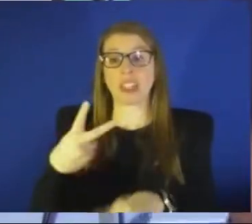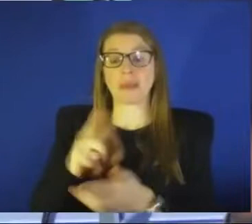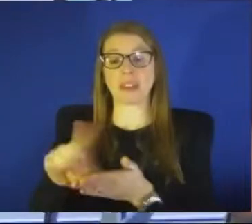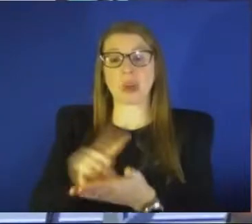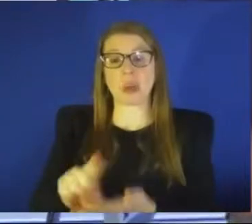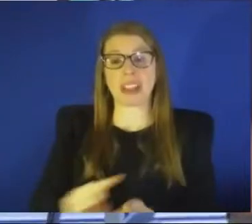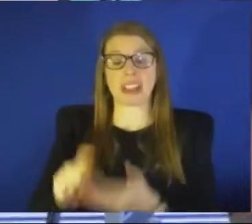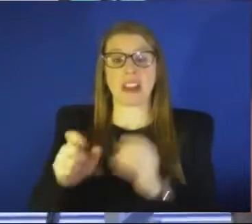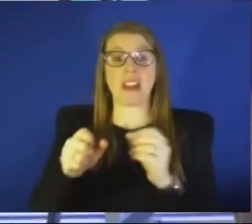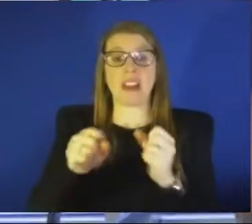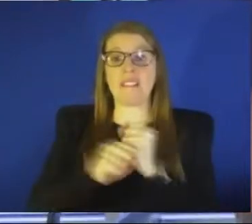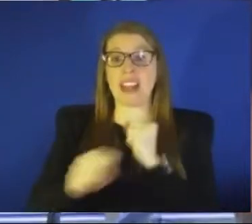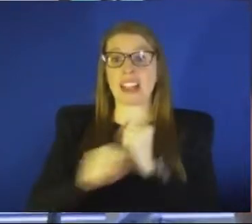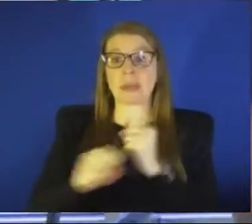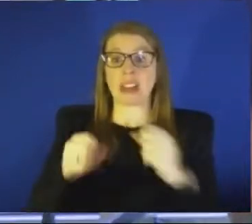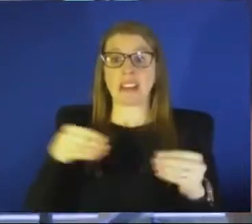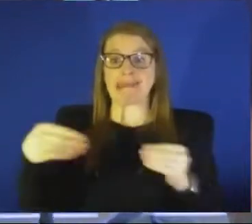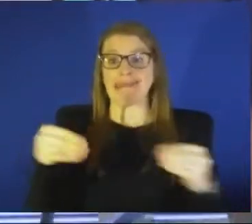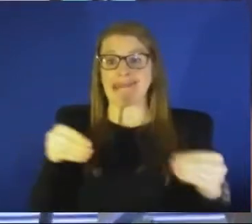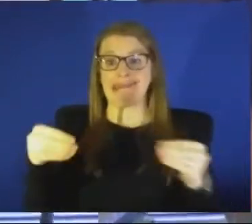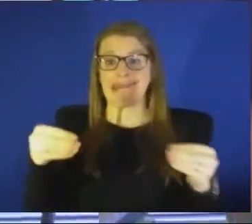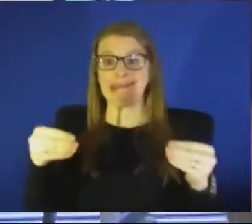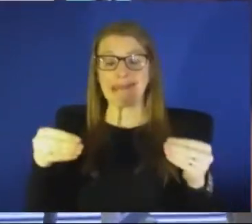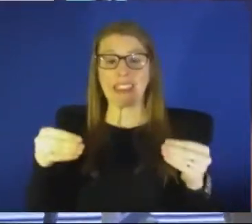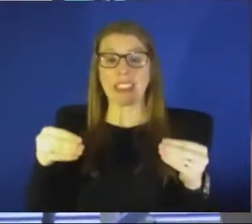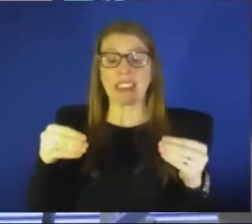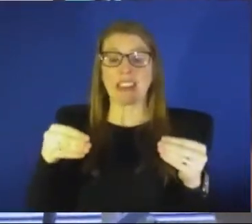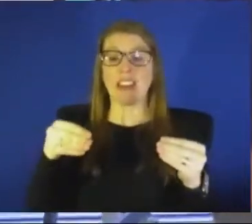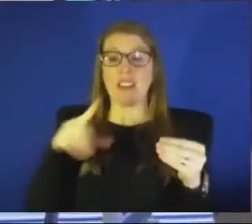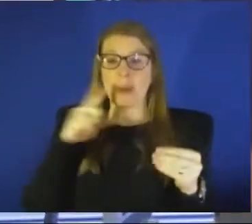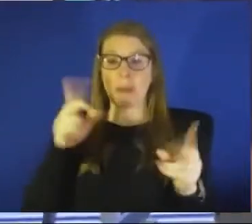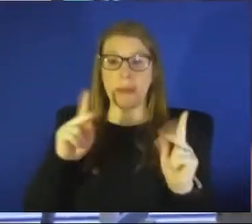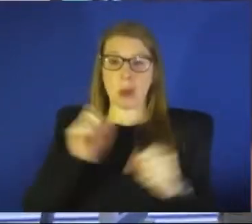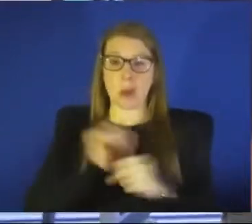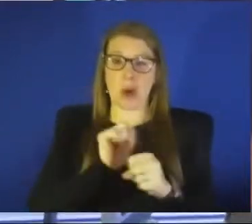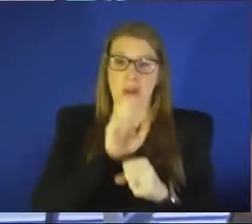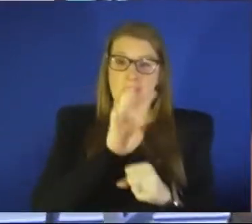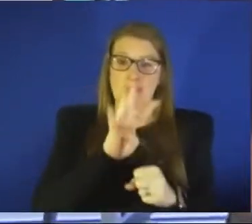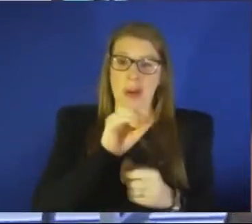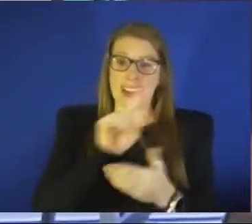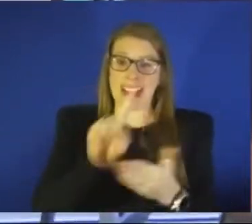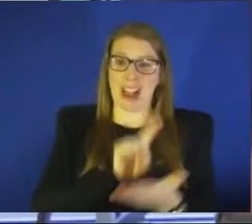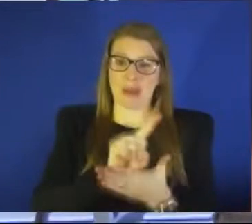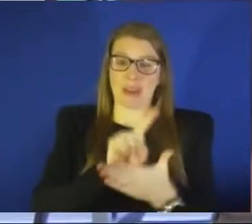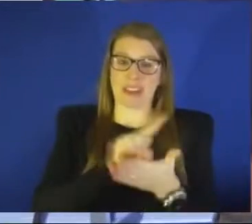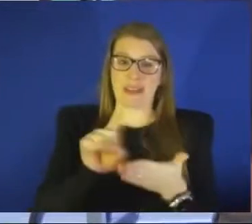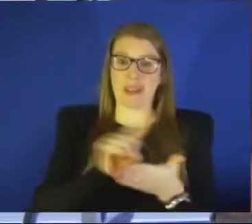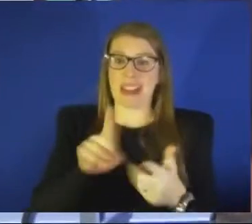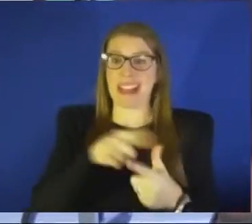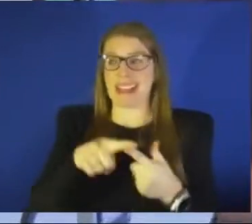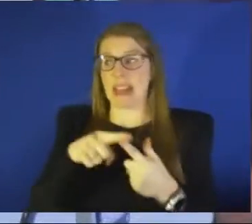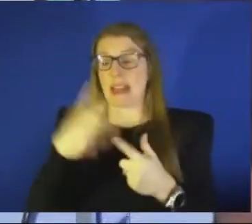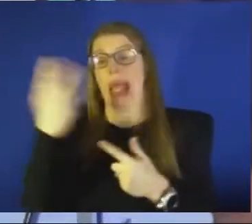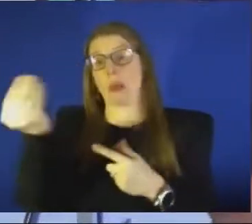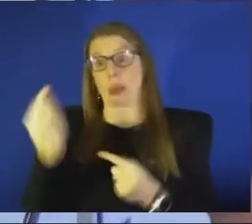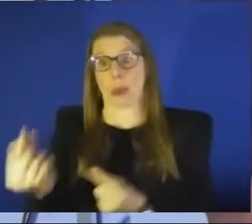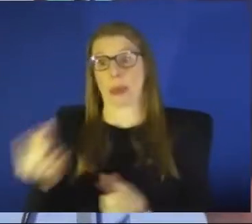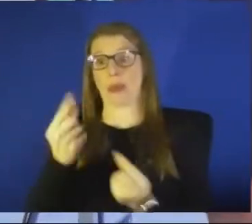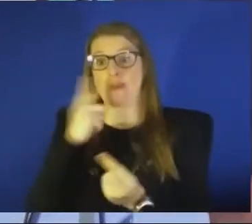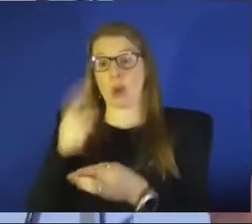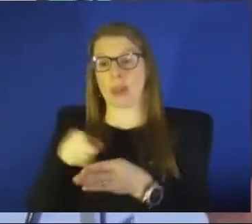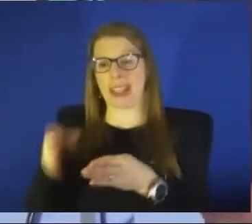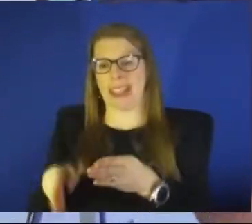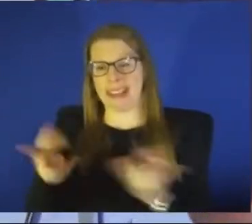your mechanics good, as you guys are going to look at here in a minute, is essential for minimizing those injuries. But doing it